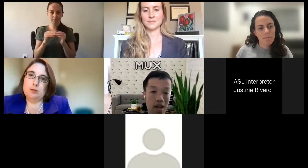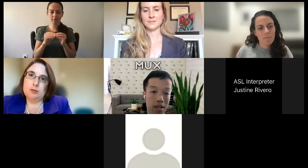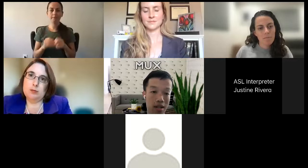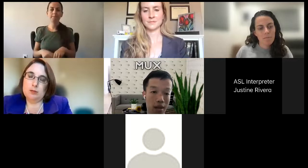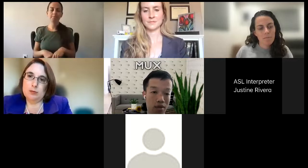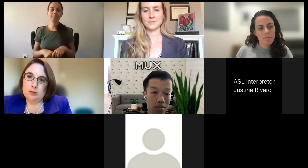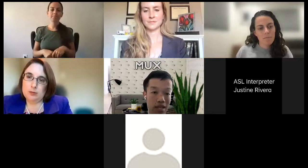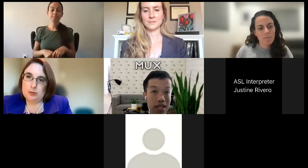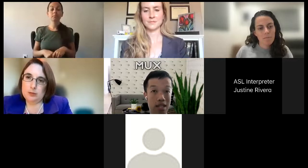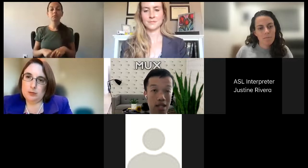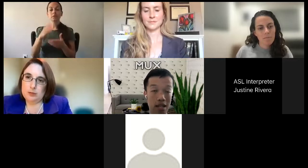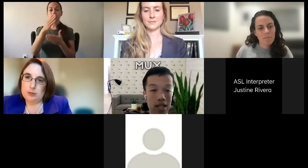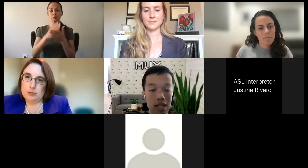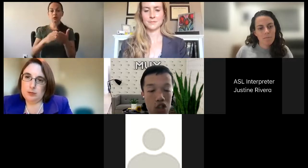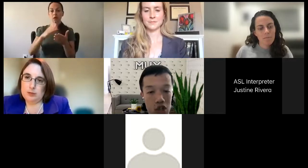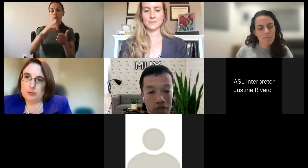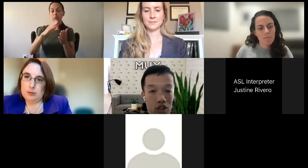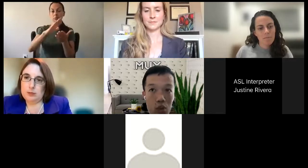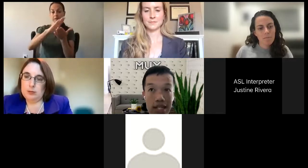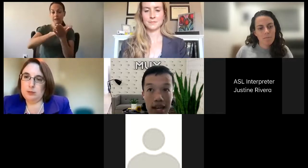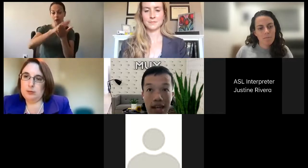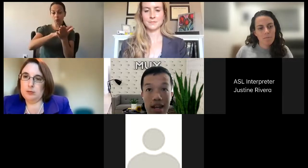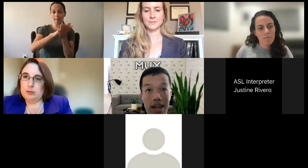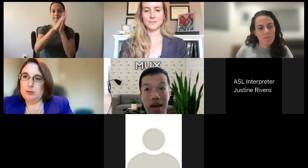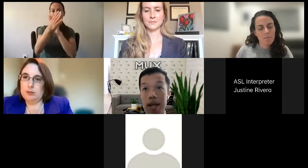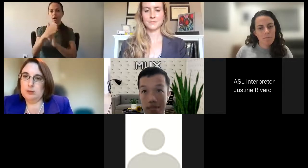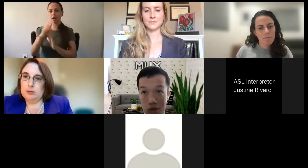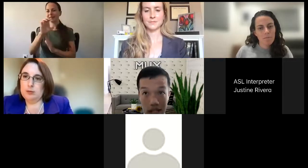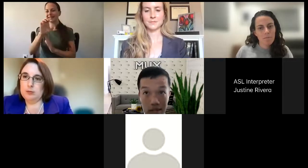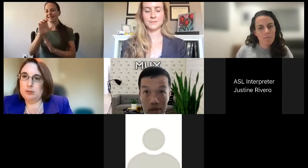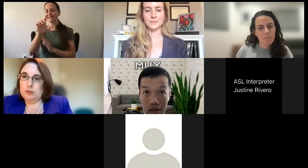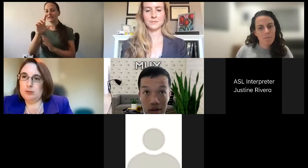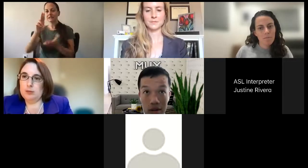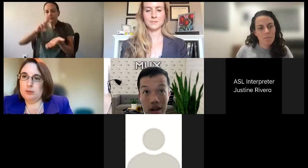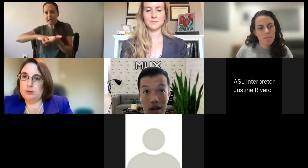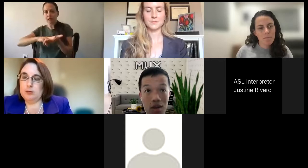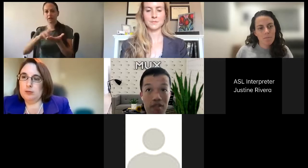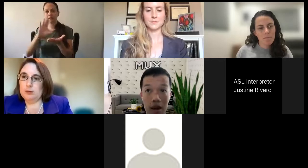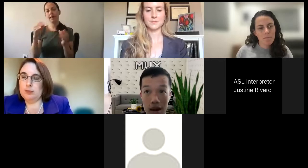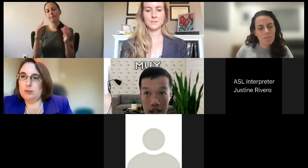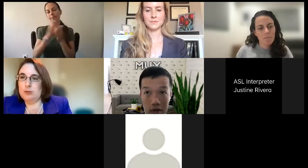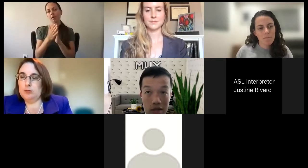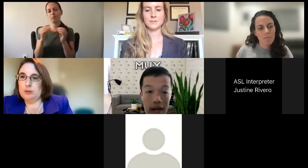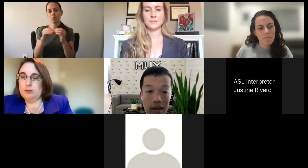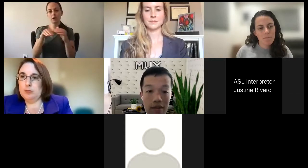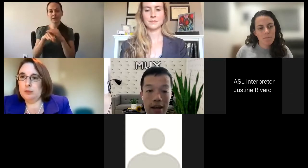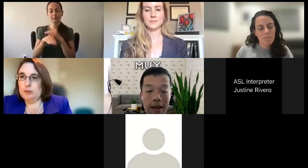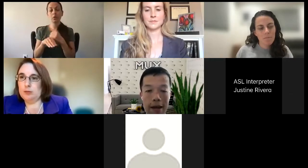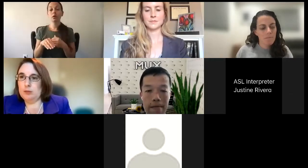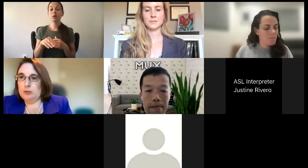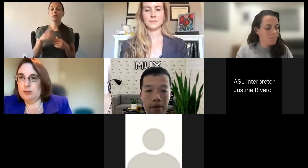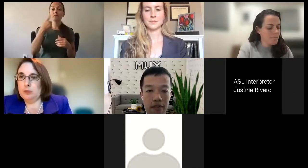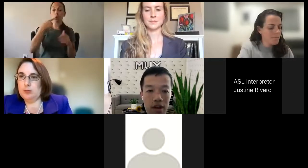making certain documents able to be e-signatured versus wet signed, that makes it more accessible too, not only from a cost